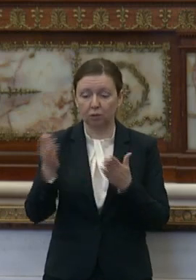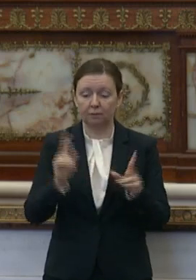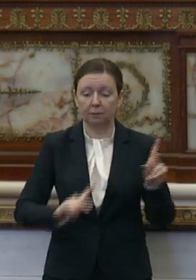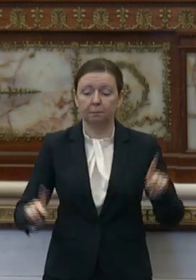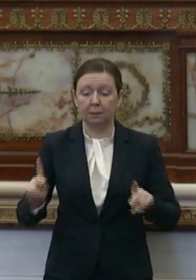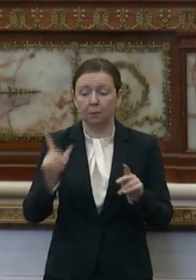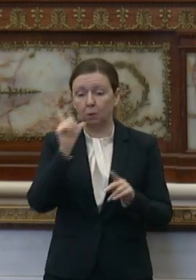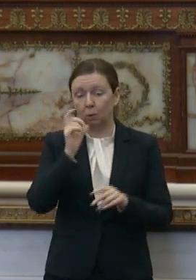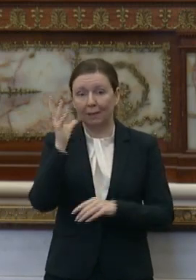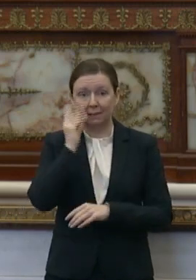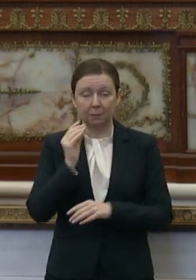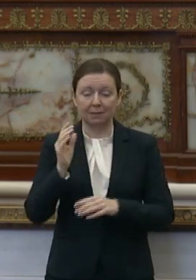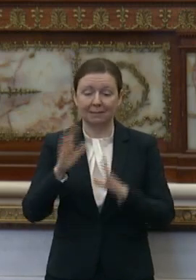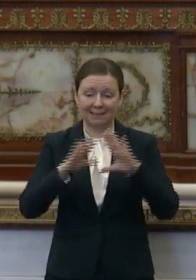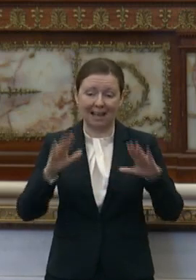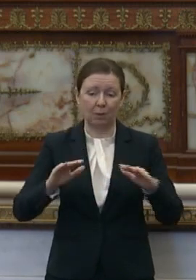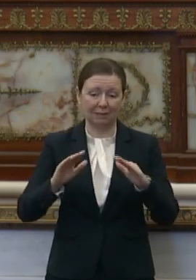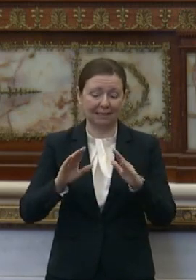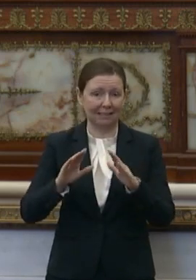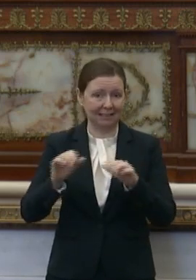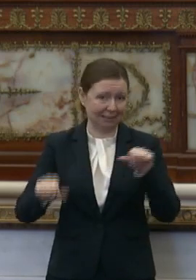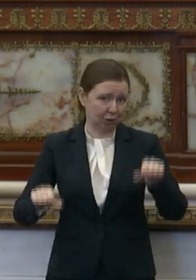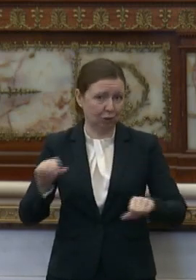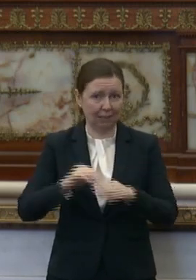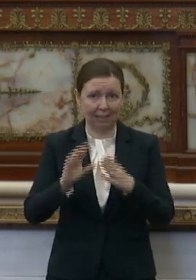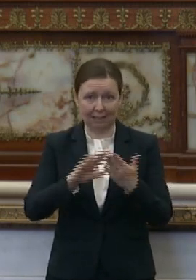people who experience housing insecurity in this city.